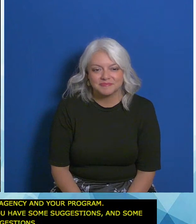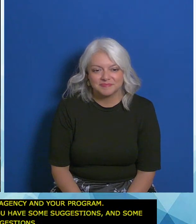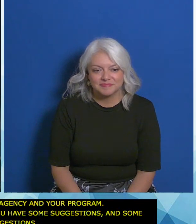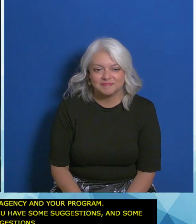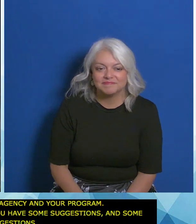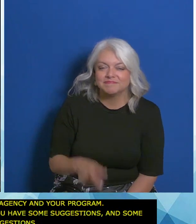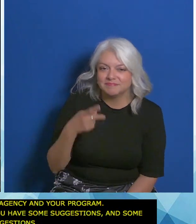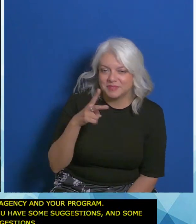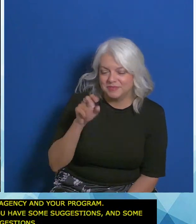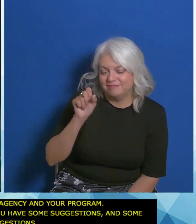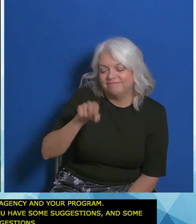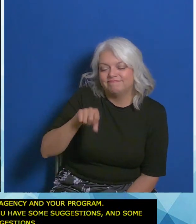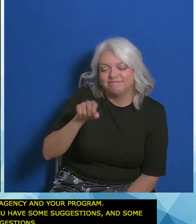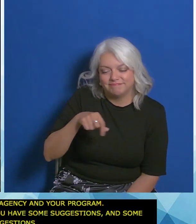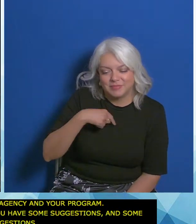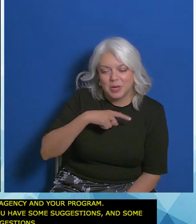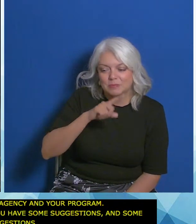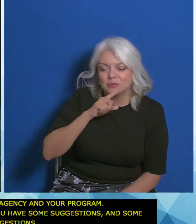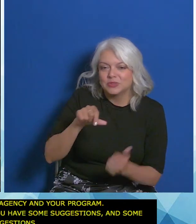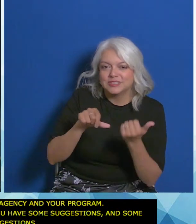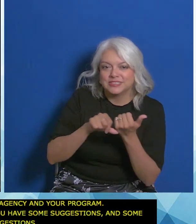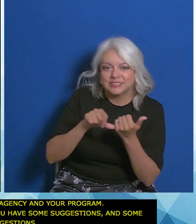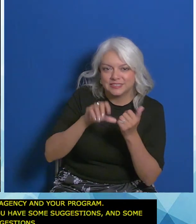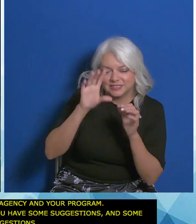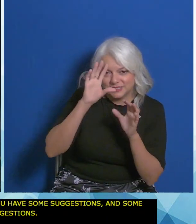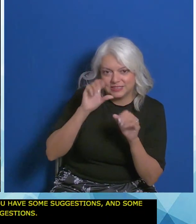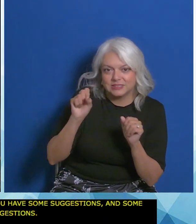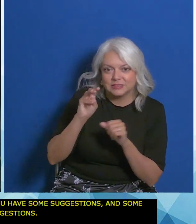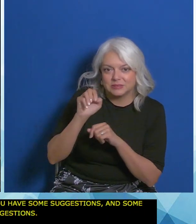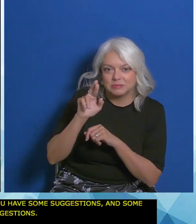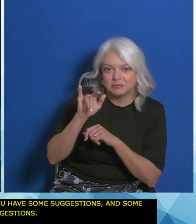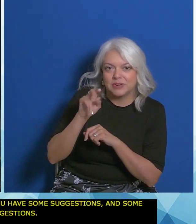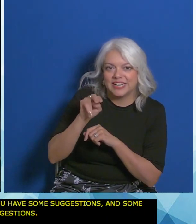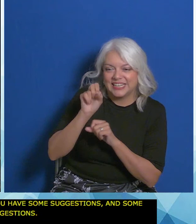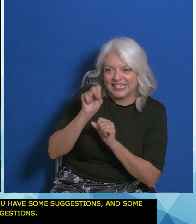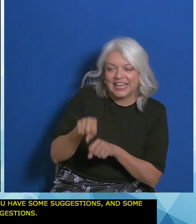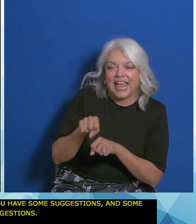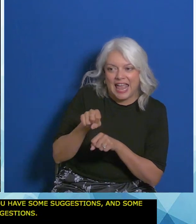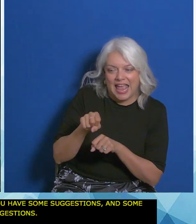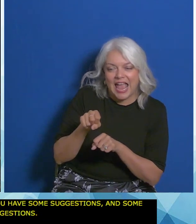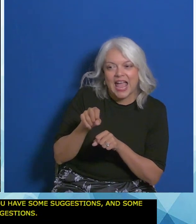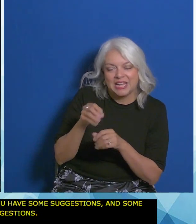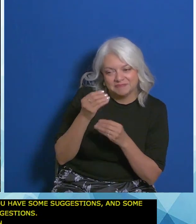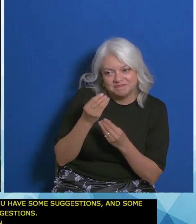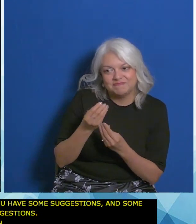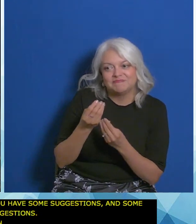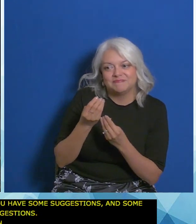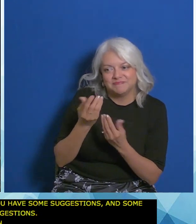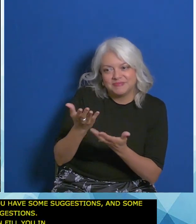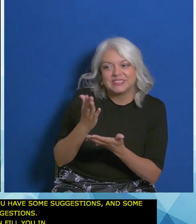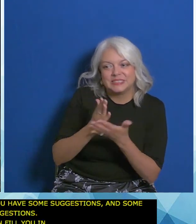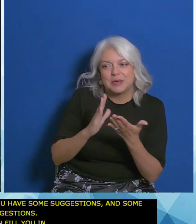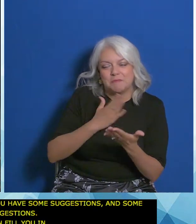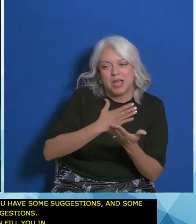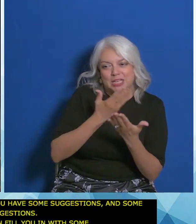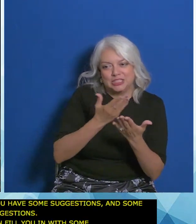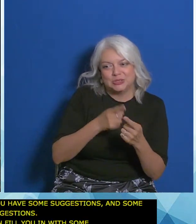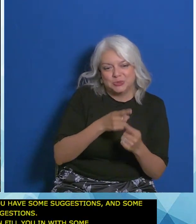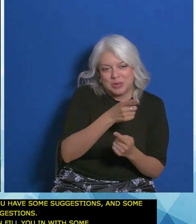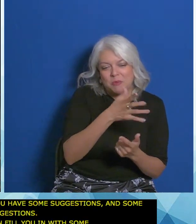I'm sure Assistant Superintendent Martin can fill you in on some of these suggestions that I sent his way.